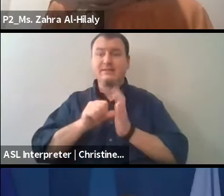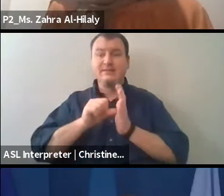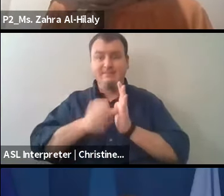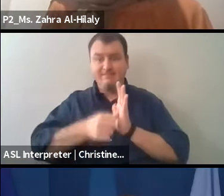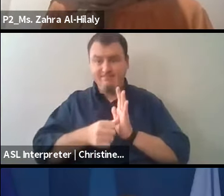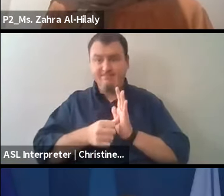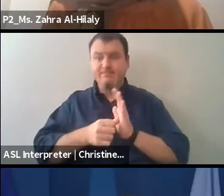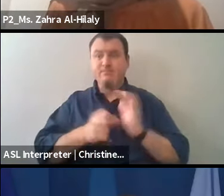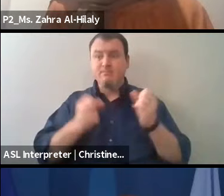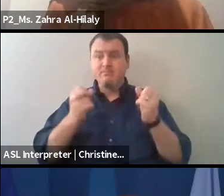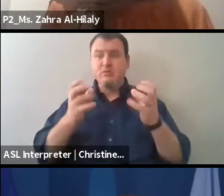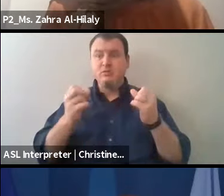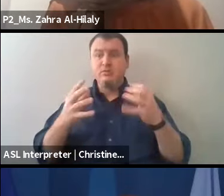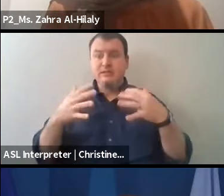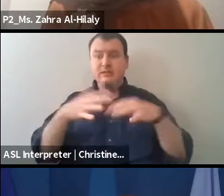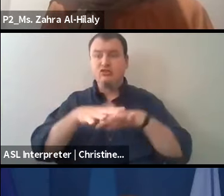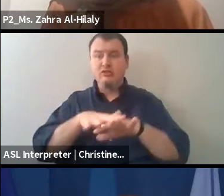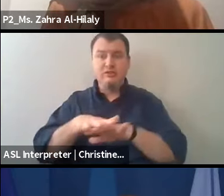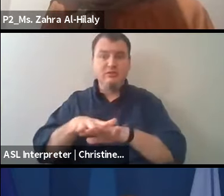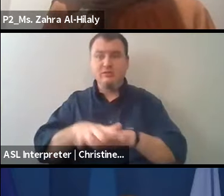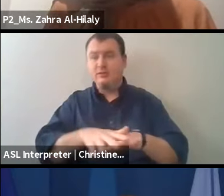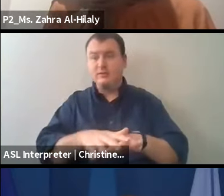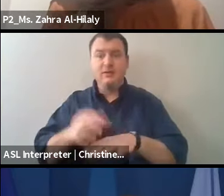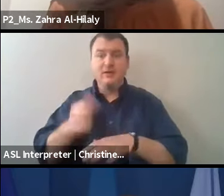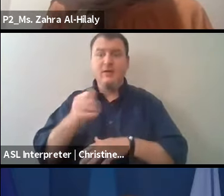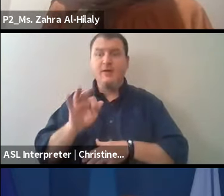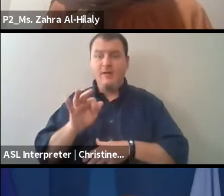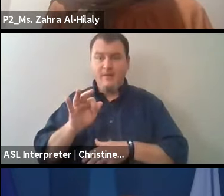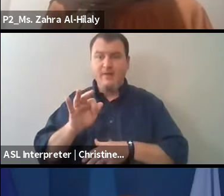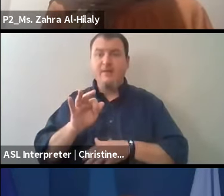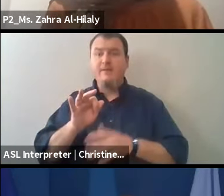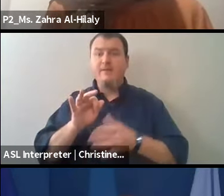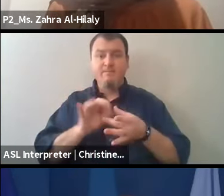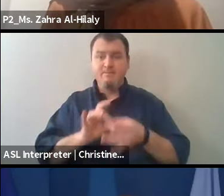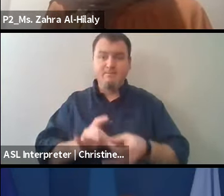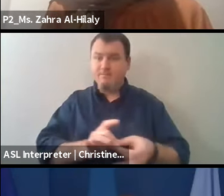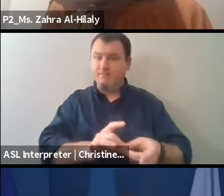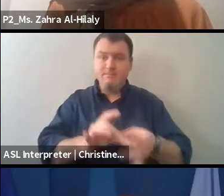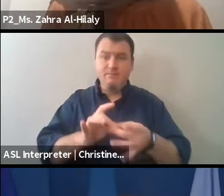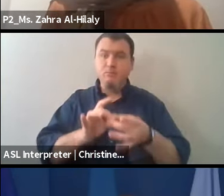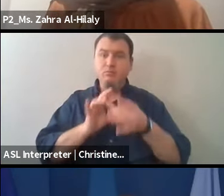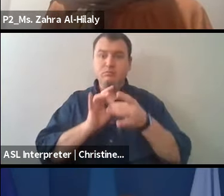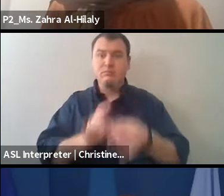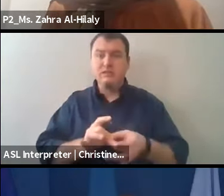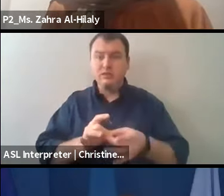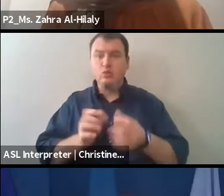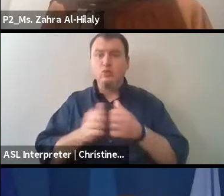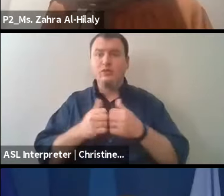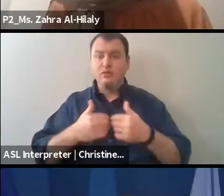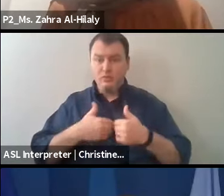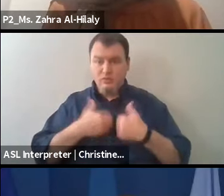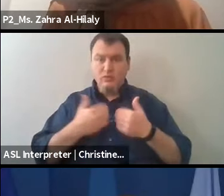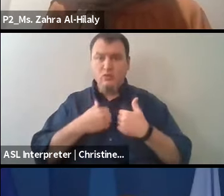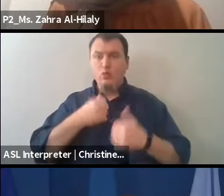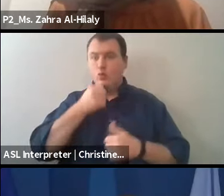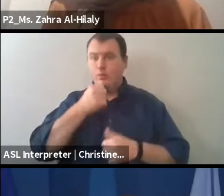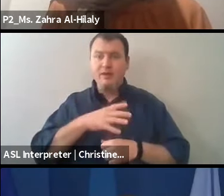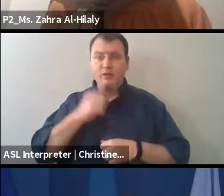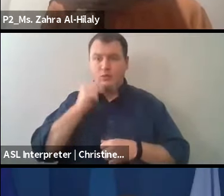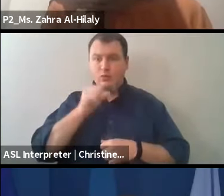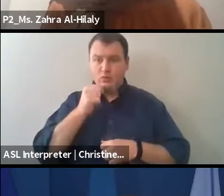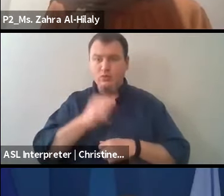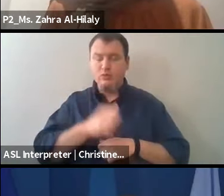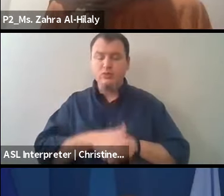multiple and intersecting nature of inequalities that particularly young women and girls